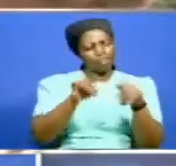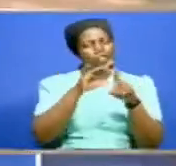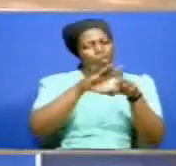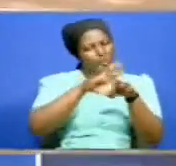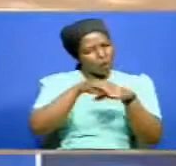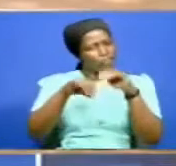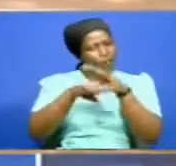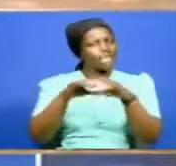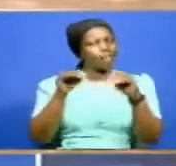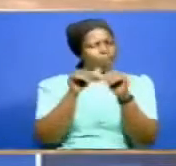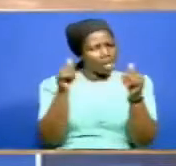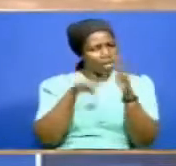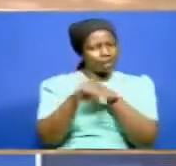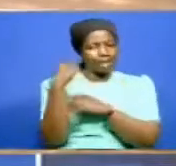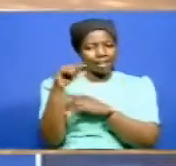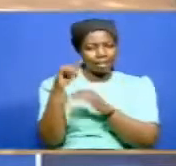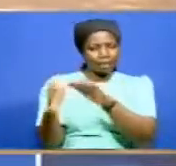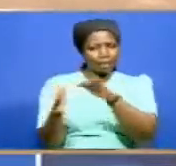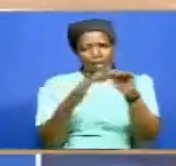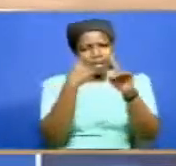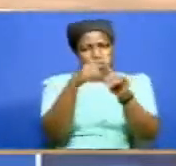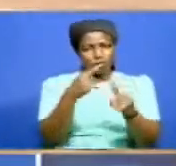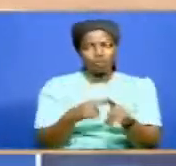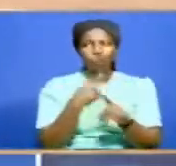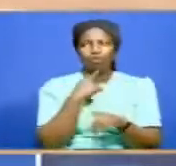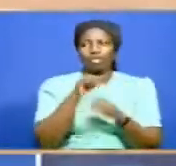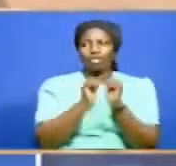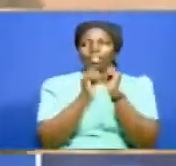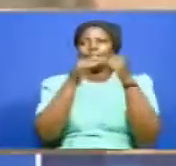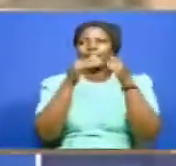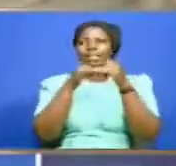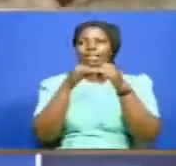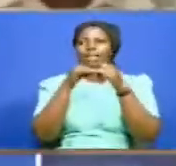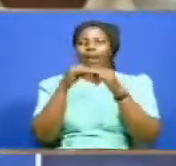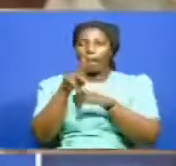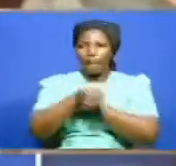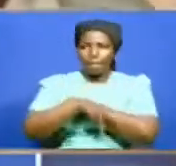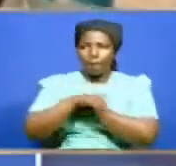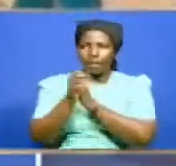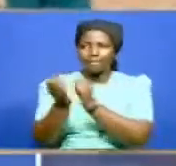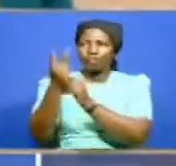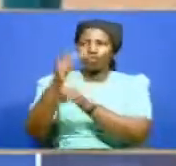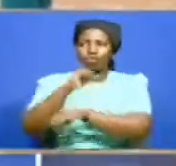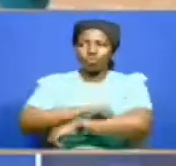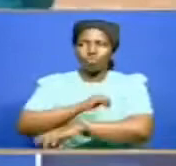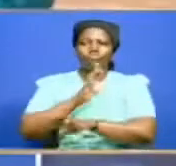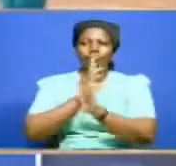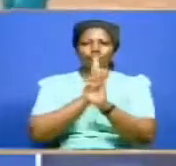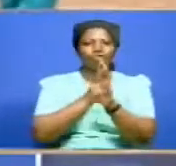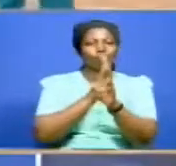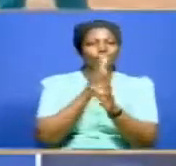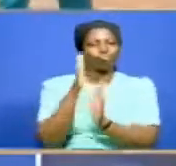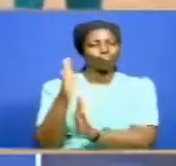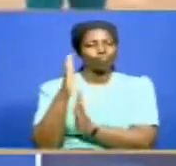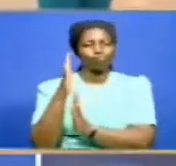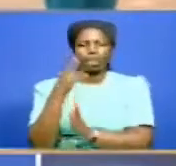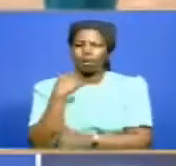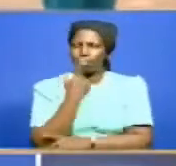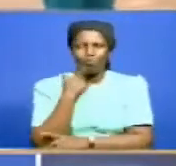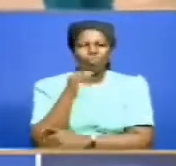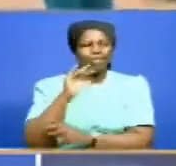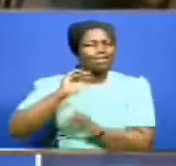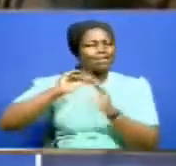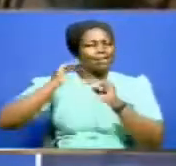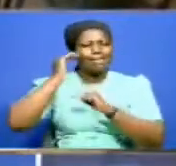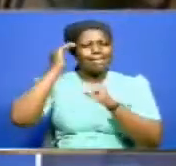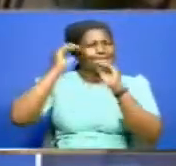Garissa. A total of 118 primary and secondary schools are reportedly manned by only a head